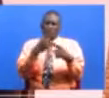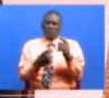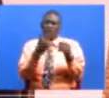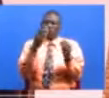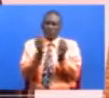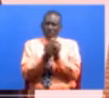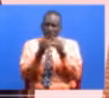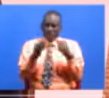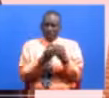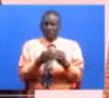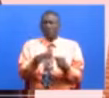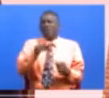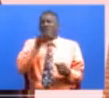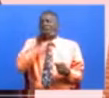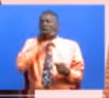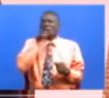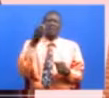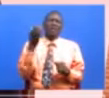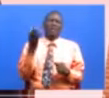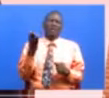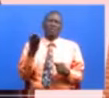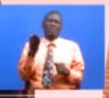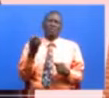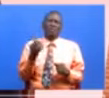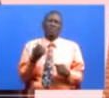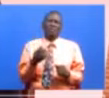2018. He has been